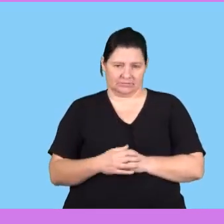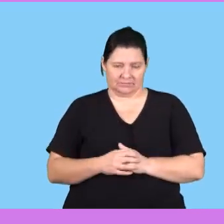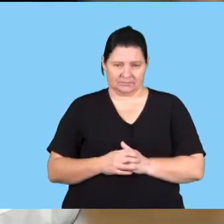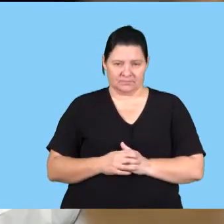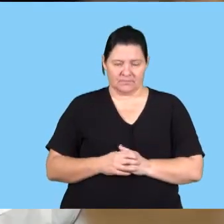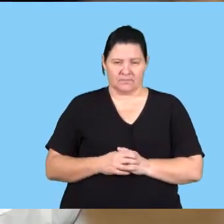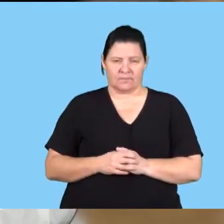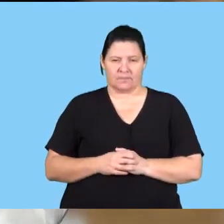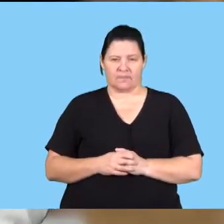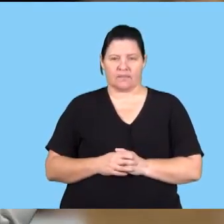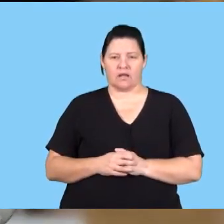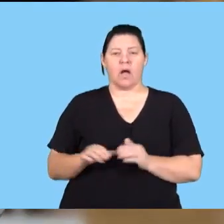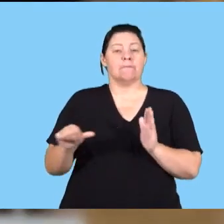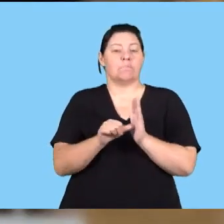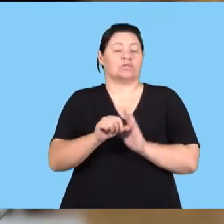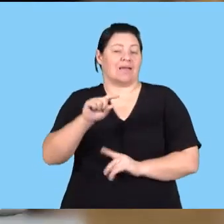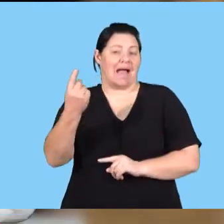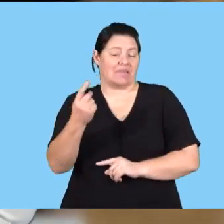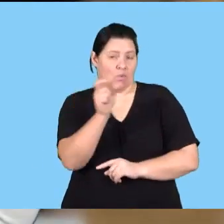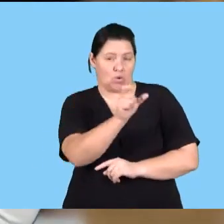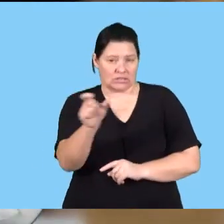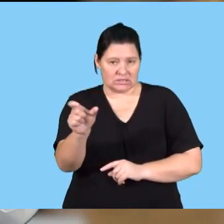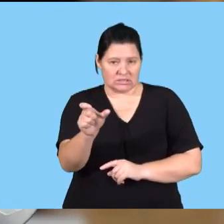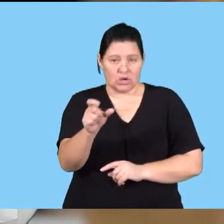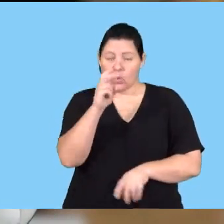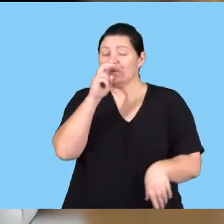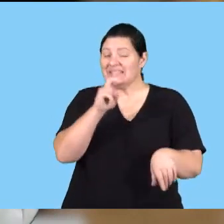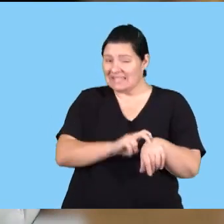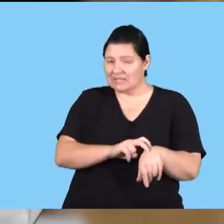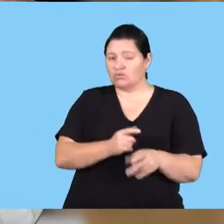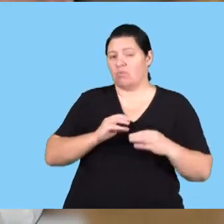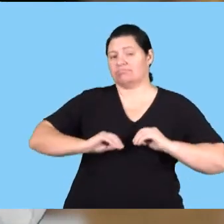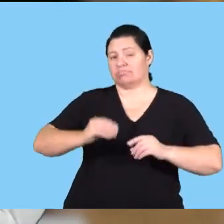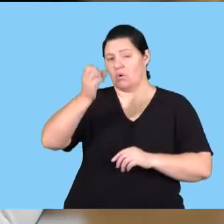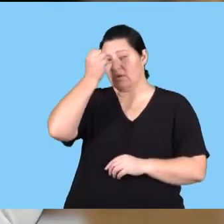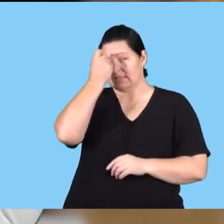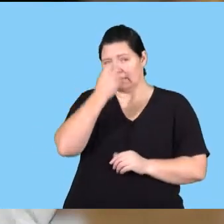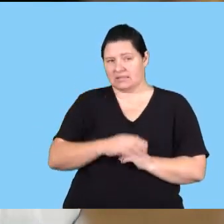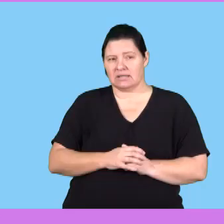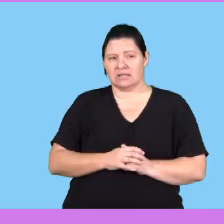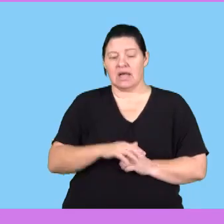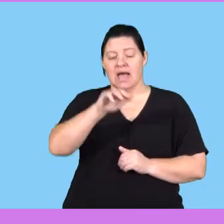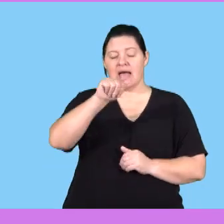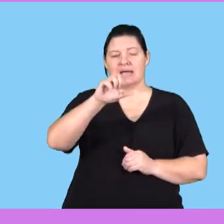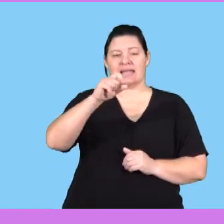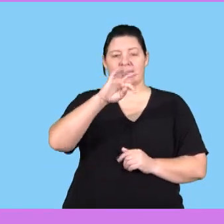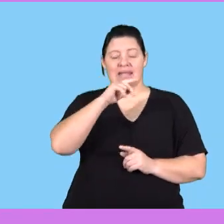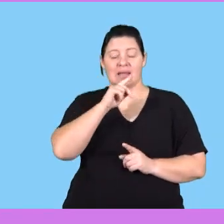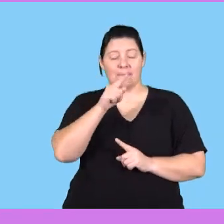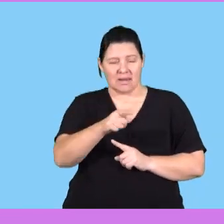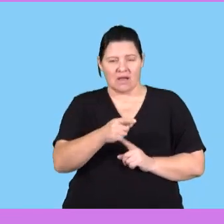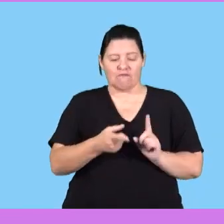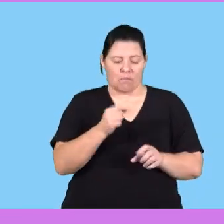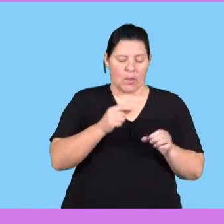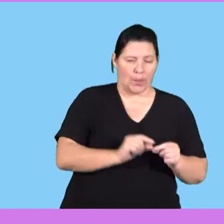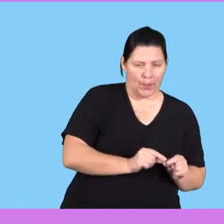right? And then looking at a few other important words, and you're going to need this as we progress with our lesson. Ascending means to arrange